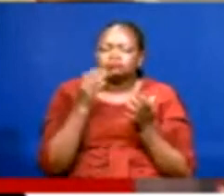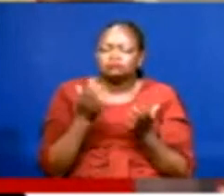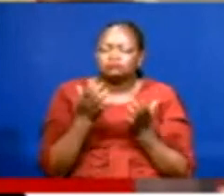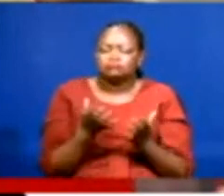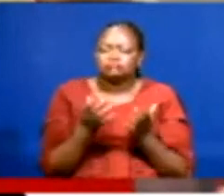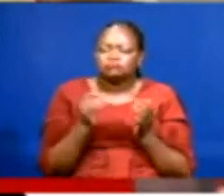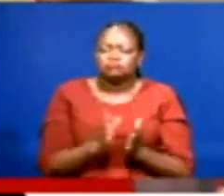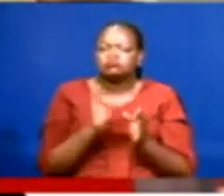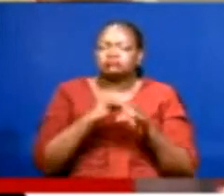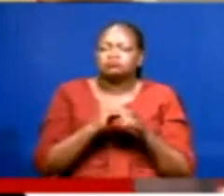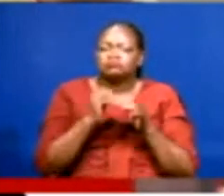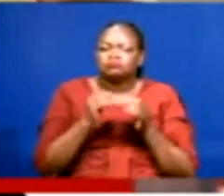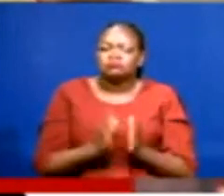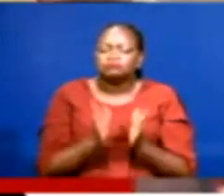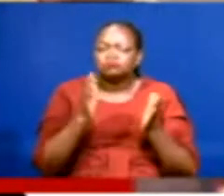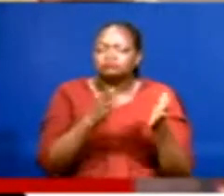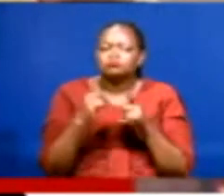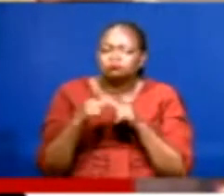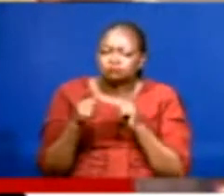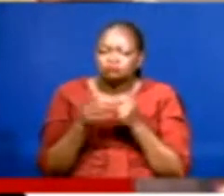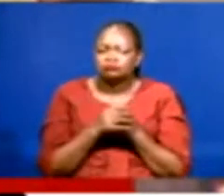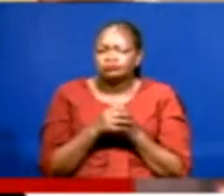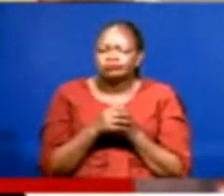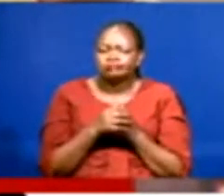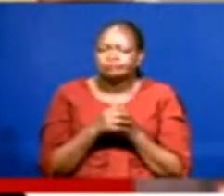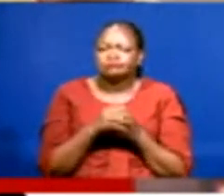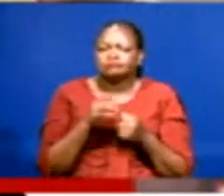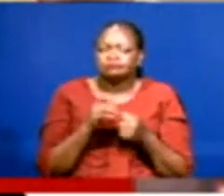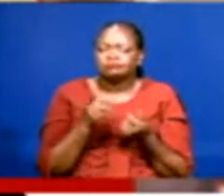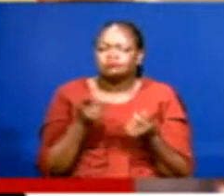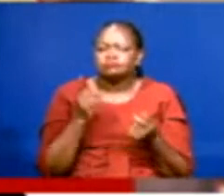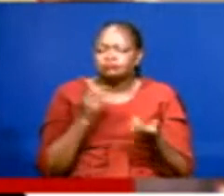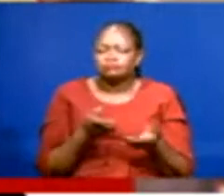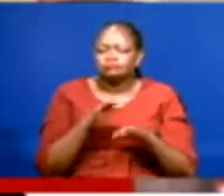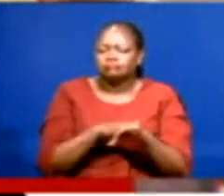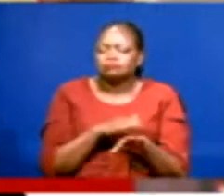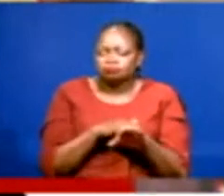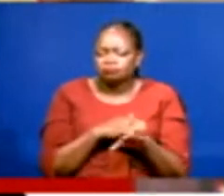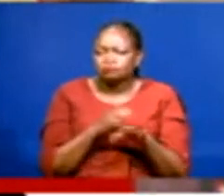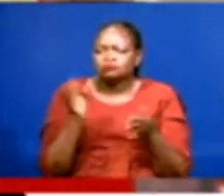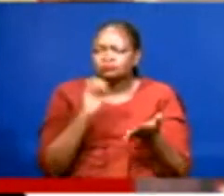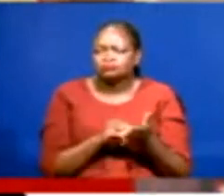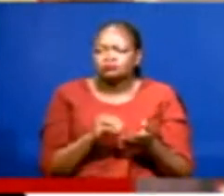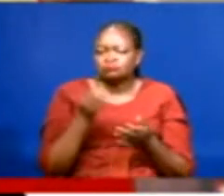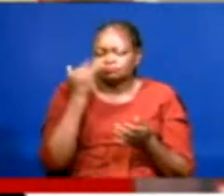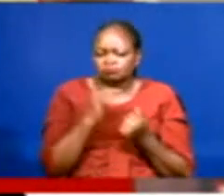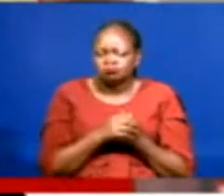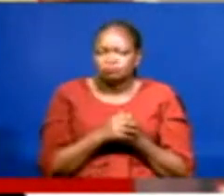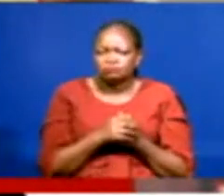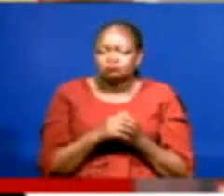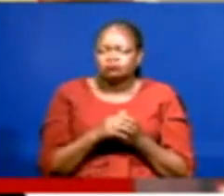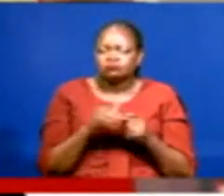public infrastructure. However, the momentum has been slowed again by the